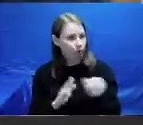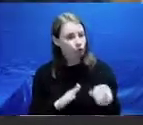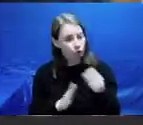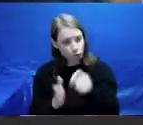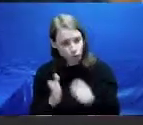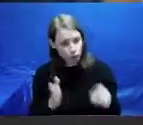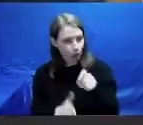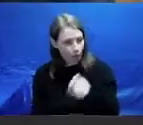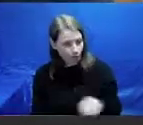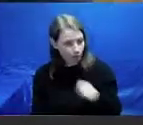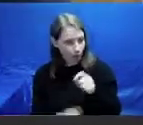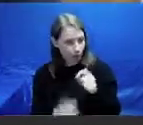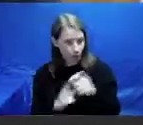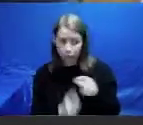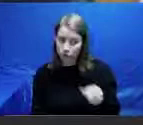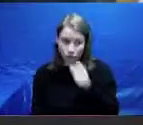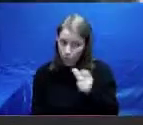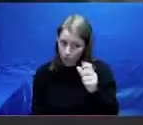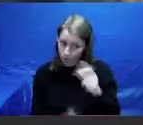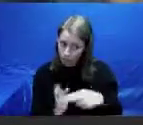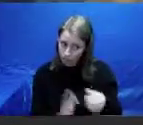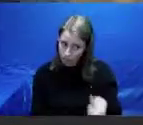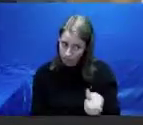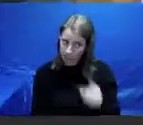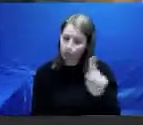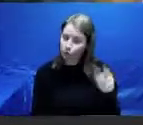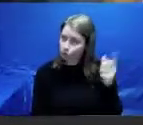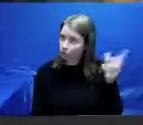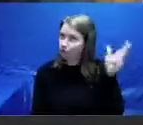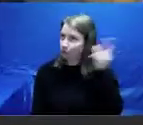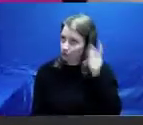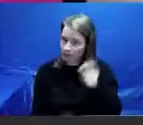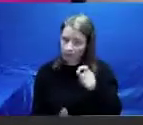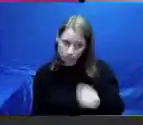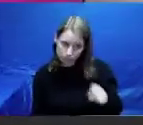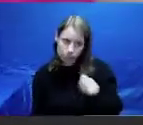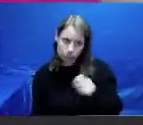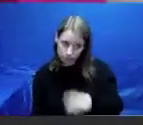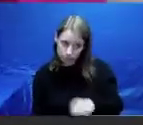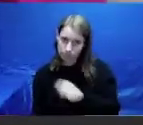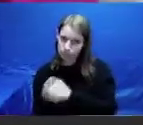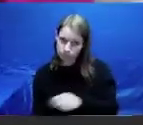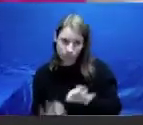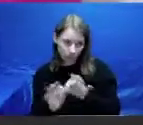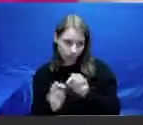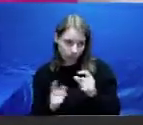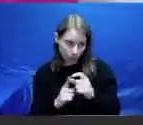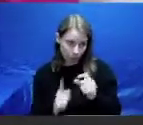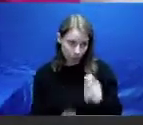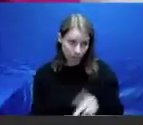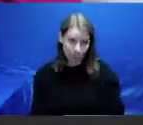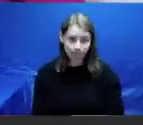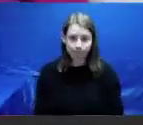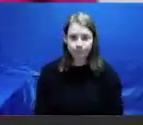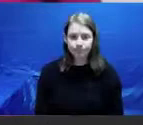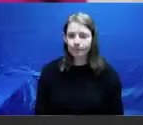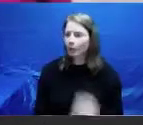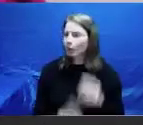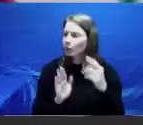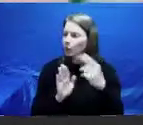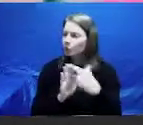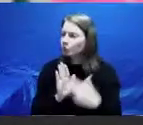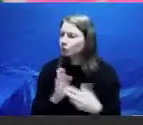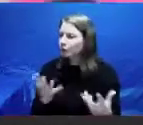going to be circling the words as we read it. Okay, what's the rule? Jennifer quickly reviews the rules of jump in and read. Okay, what's the rule on jump in and read? How